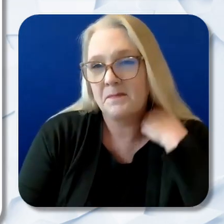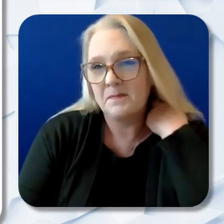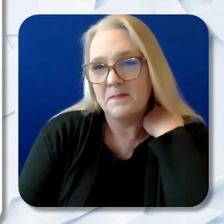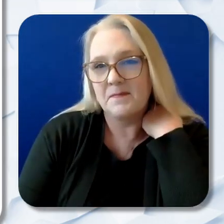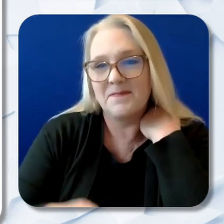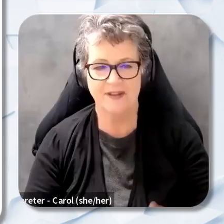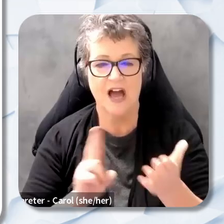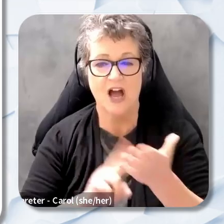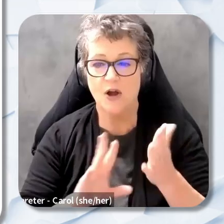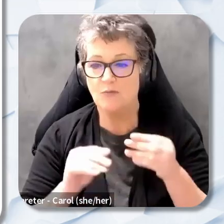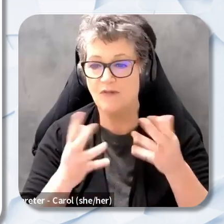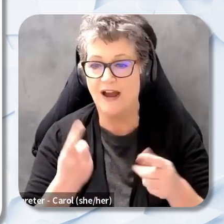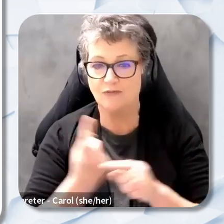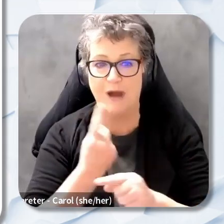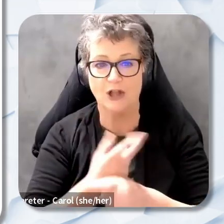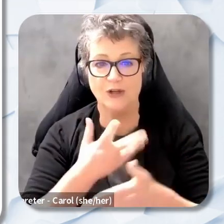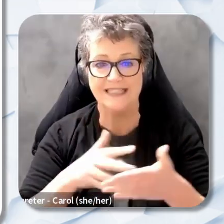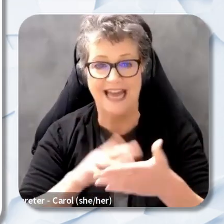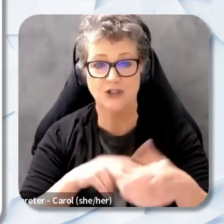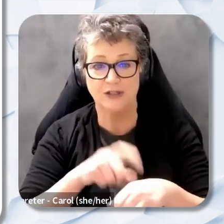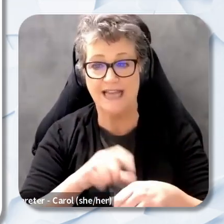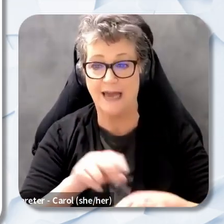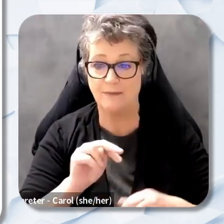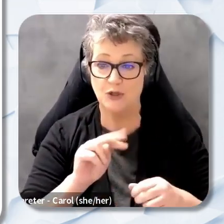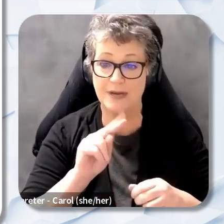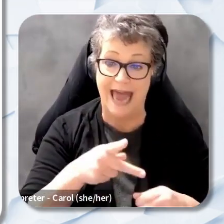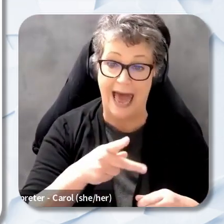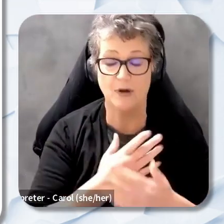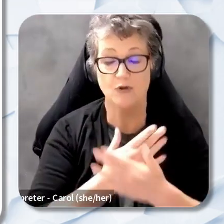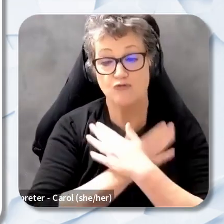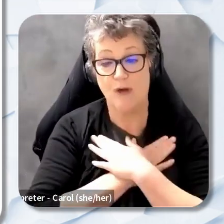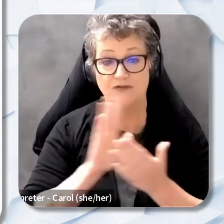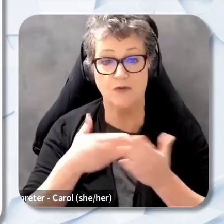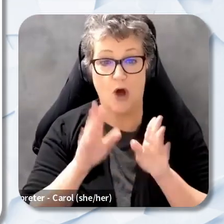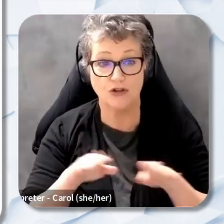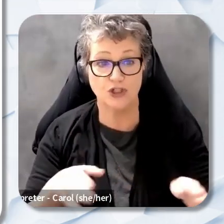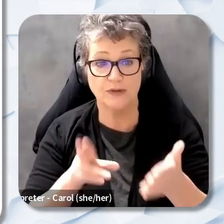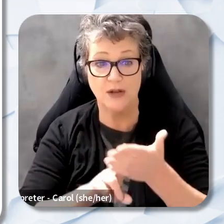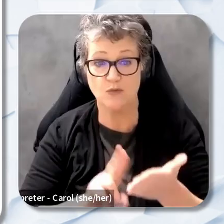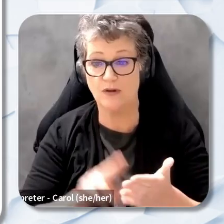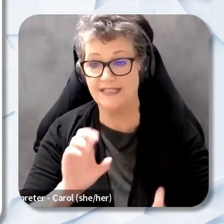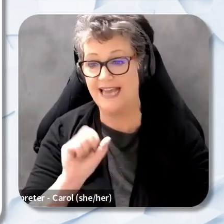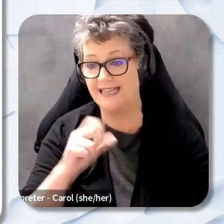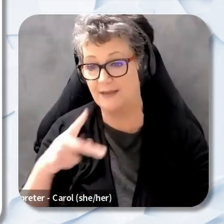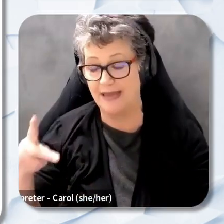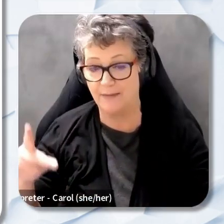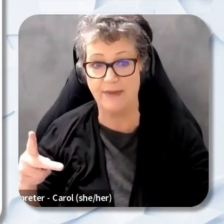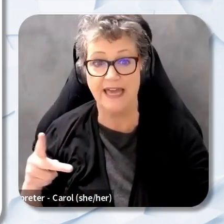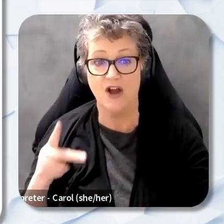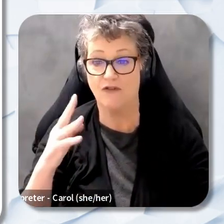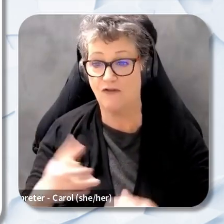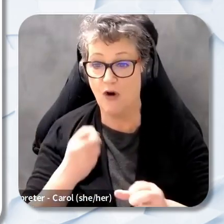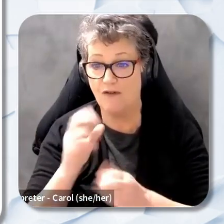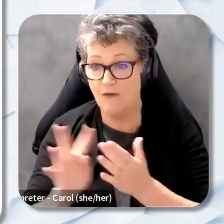a regularly scheduled time to nap or rest for all children enrolled in CSPP for 4 or more